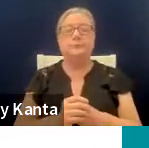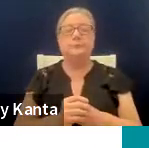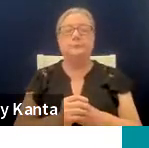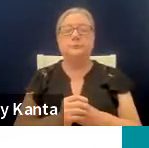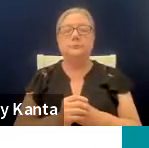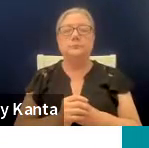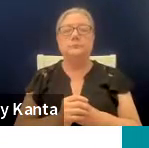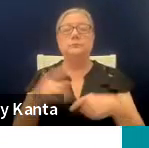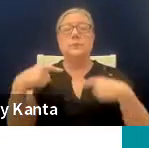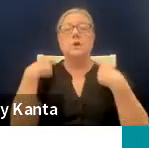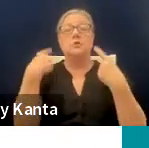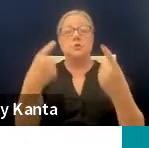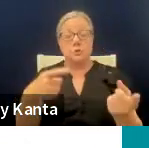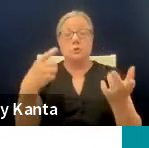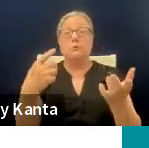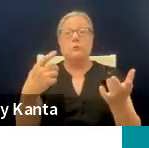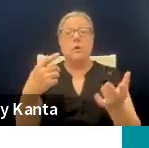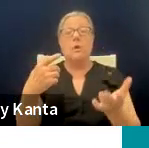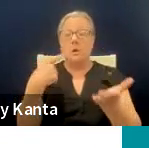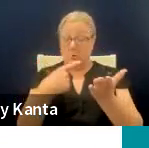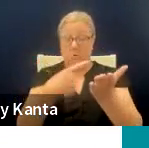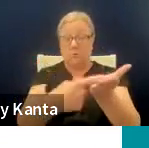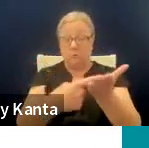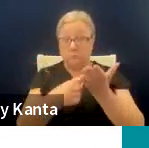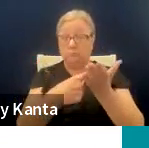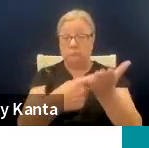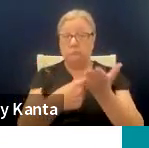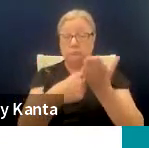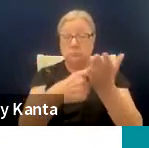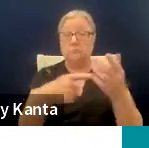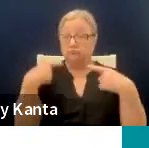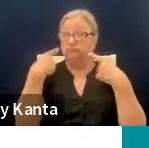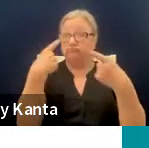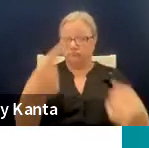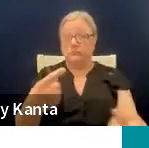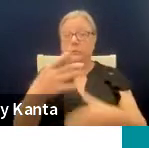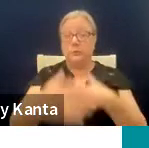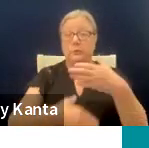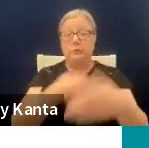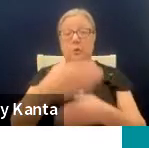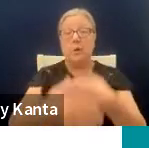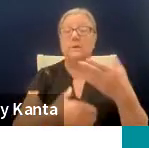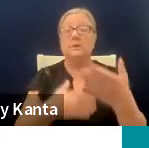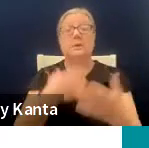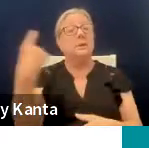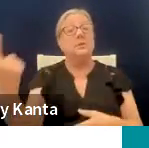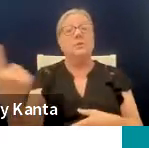that we've had throughout this process have always kind of come back to like